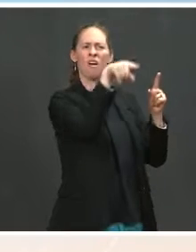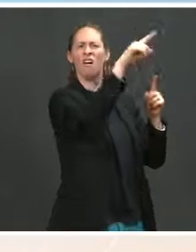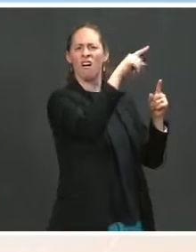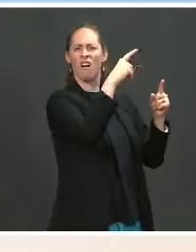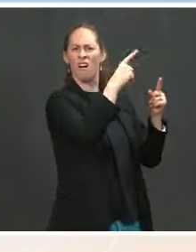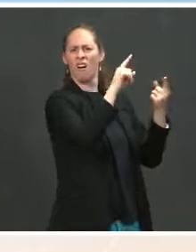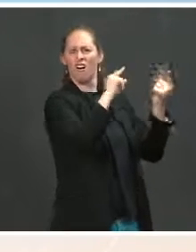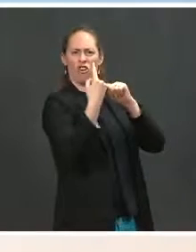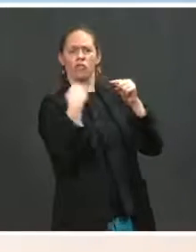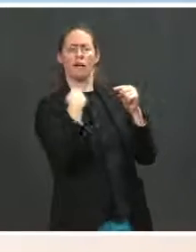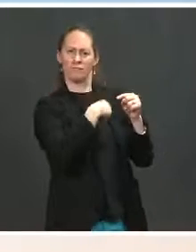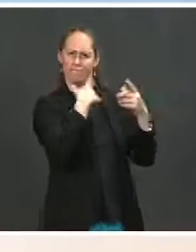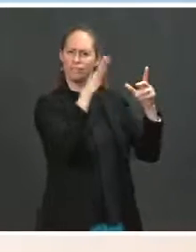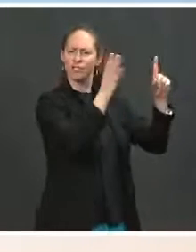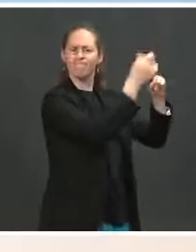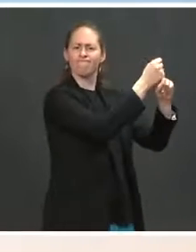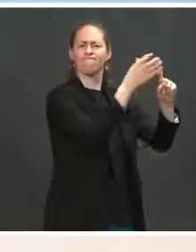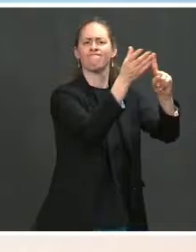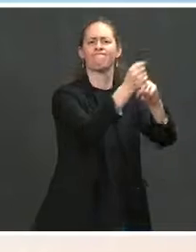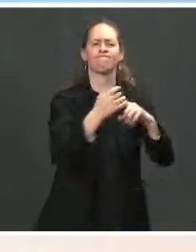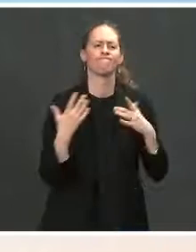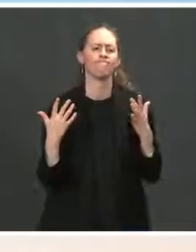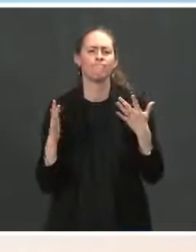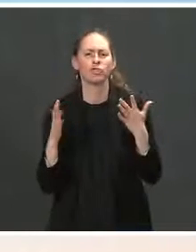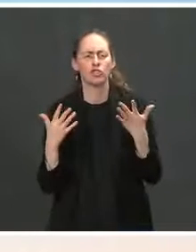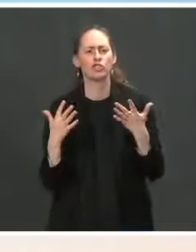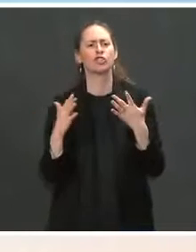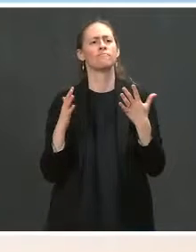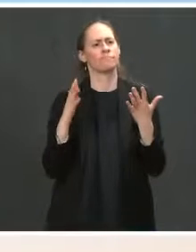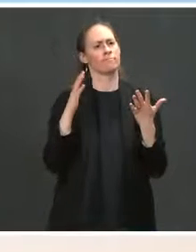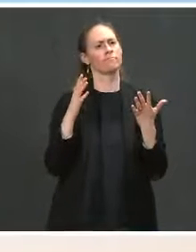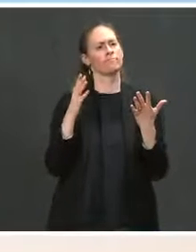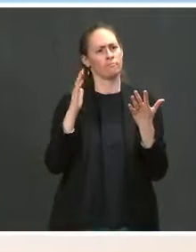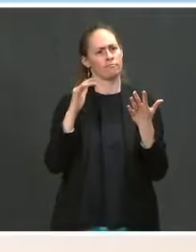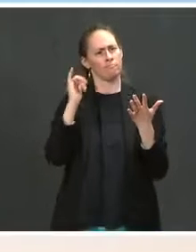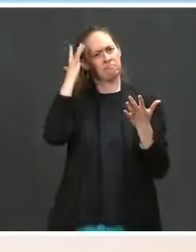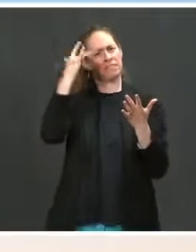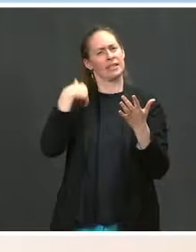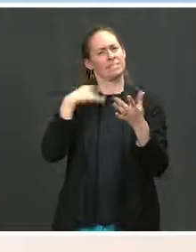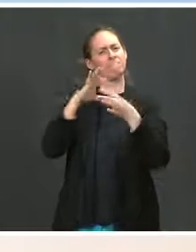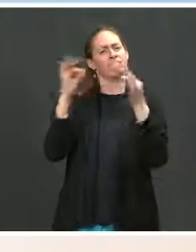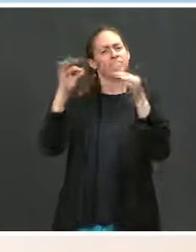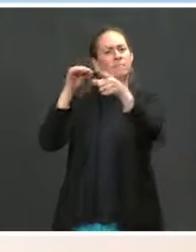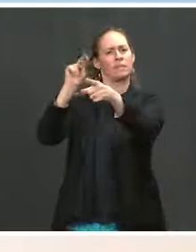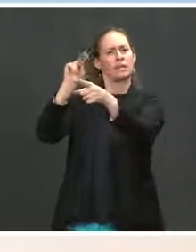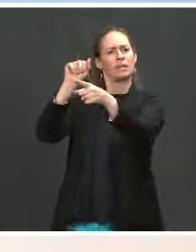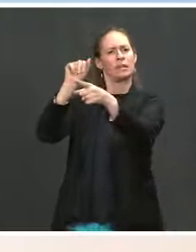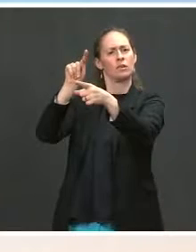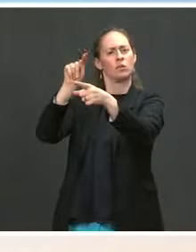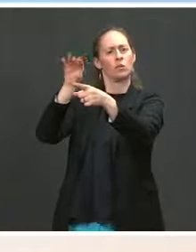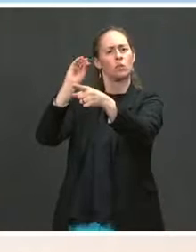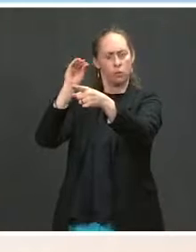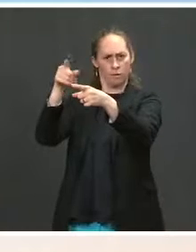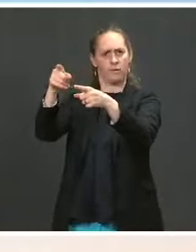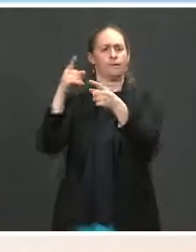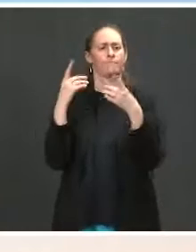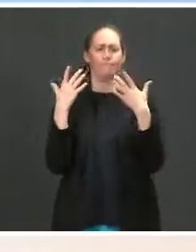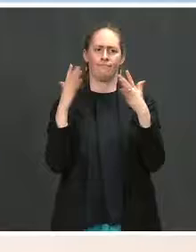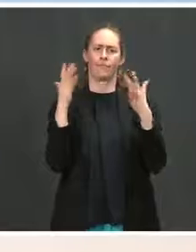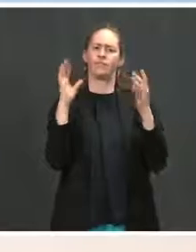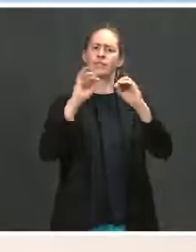referenced the declaration by NATO allies, a desire to transfer